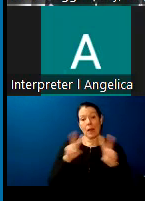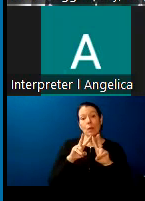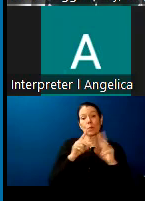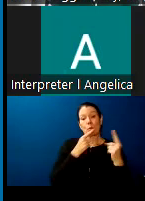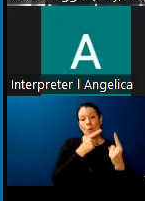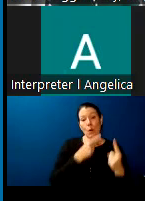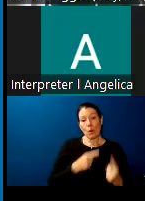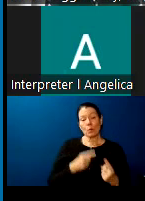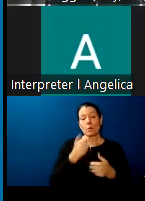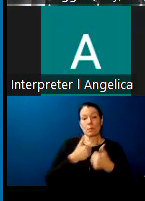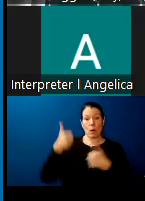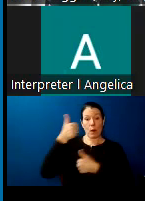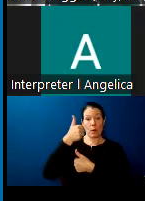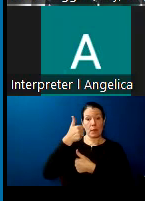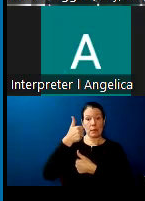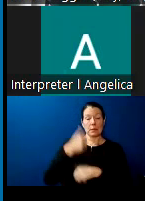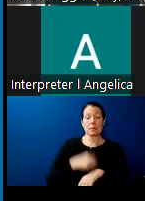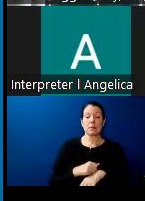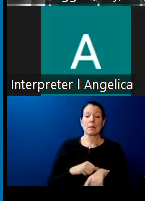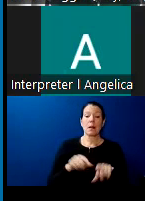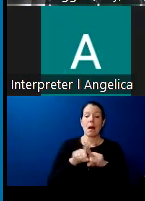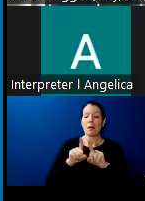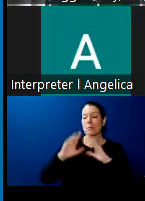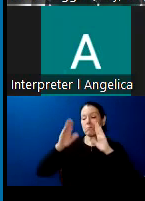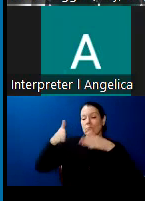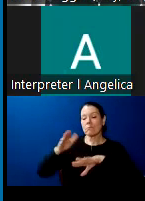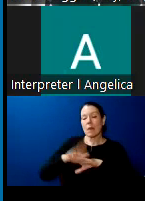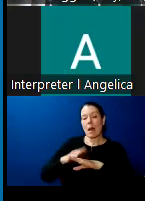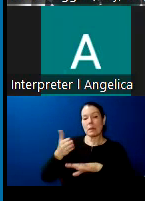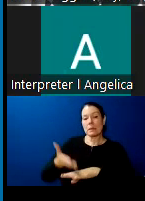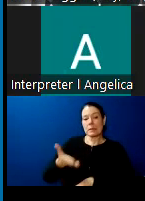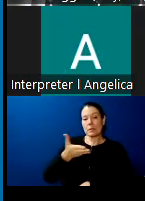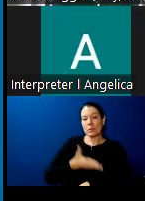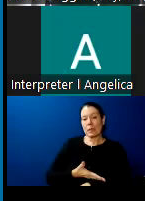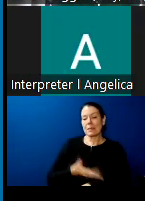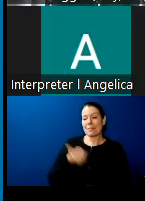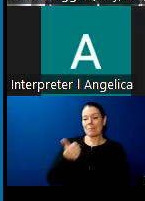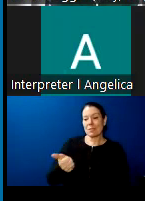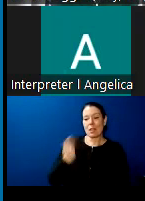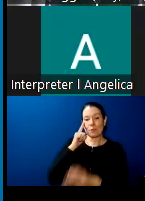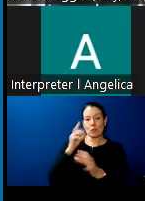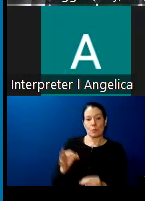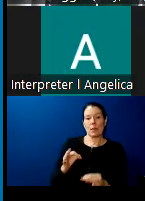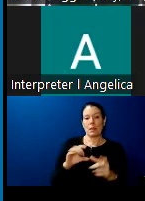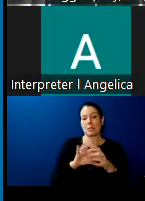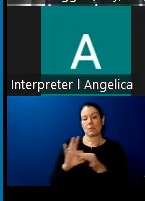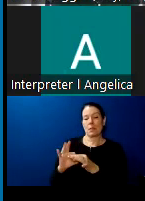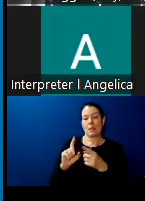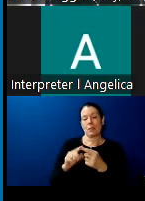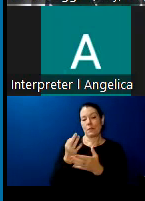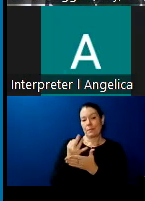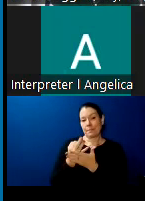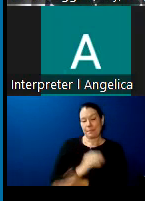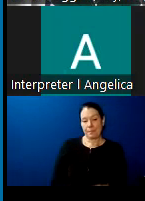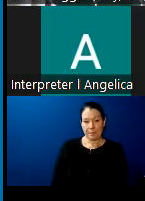and strengths, and also just focus on increasing a survivor's self-determination with regards to their finances.